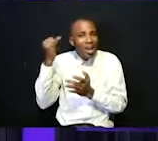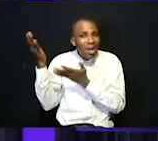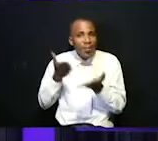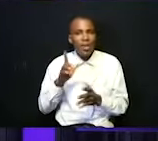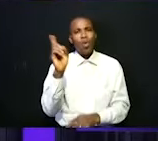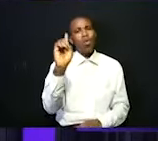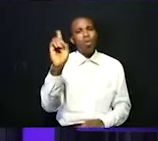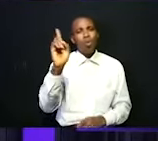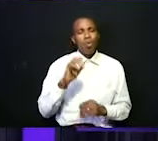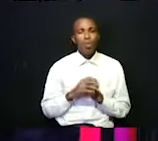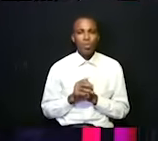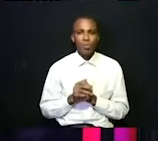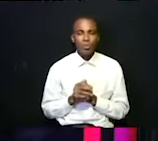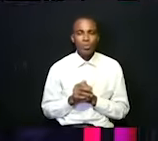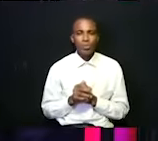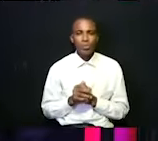Now,